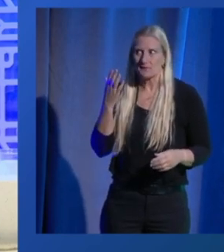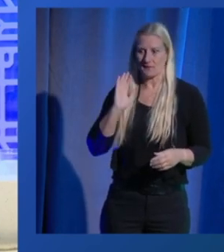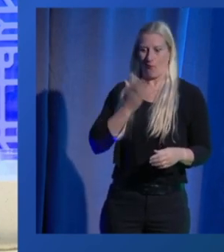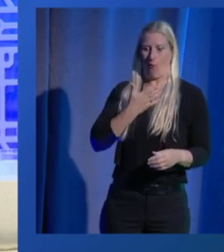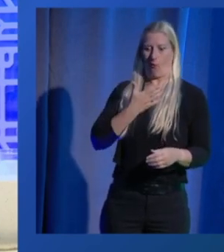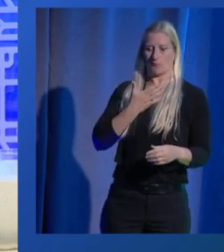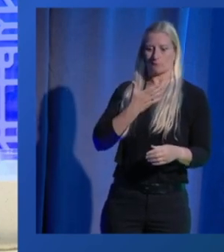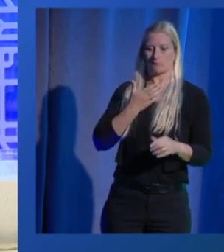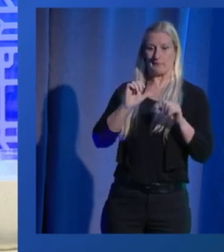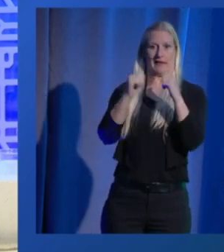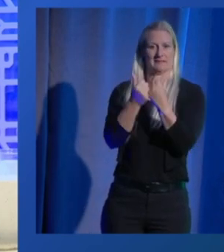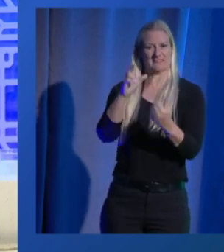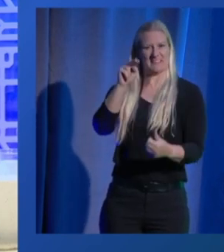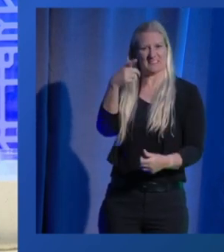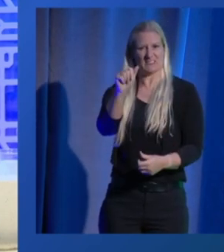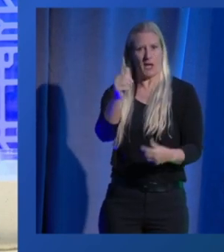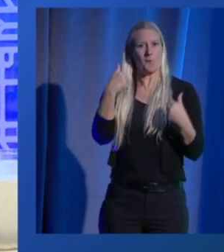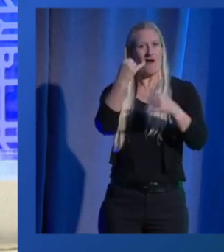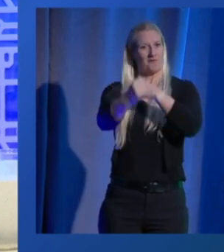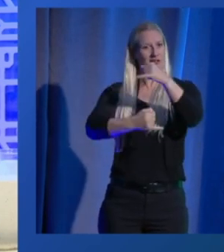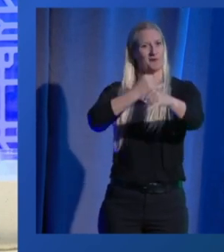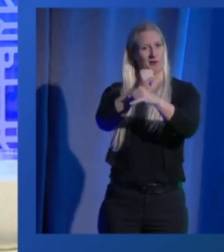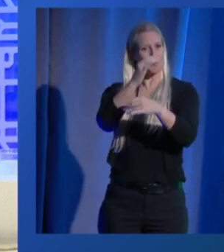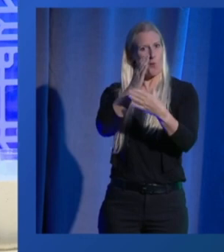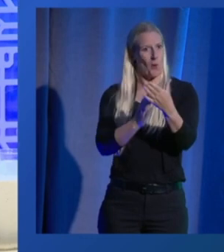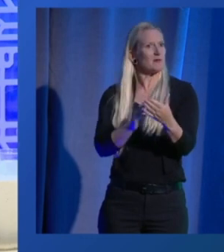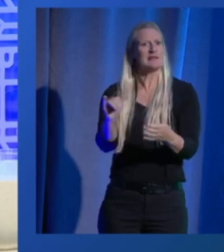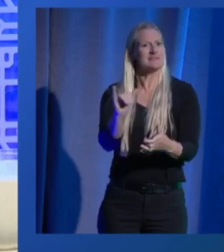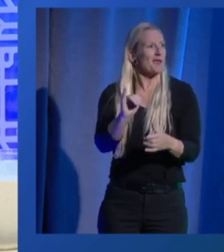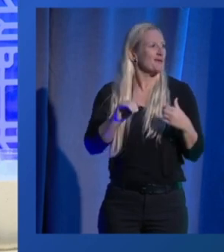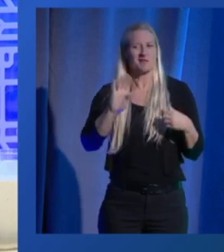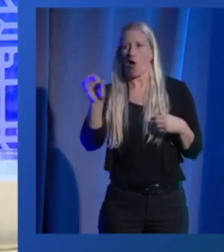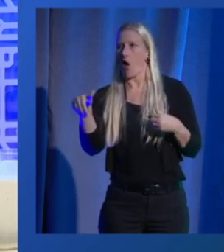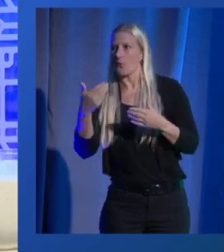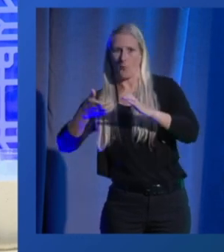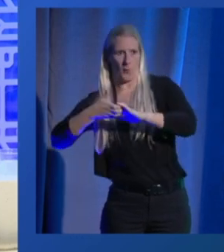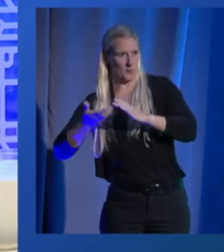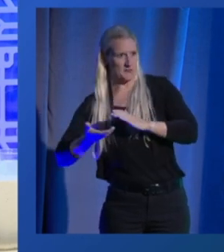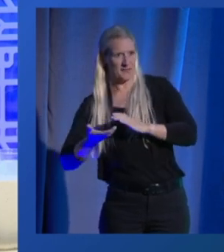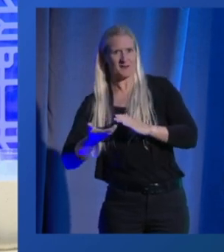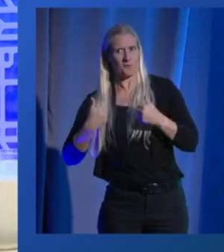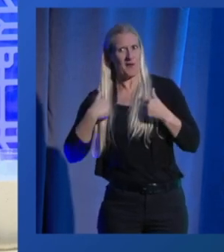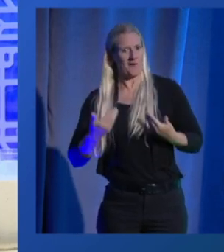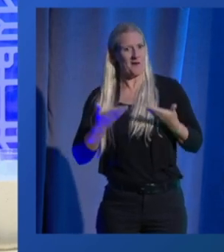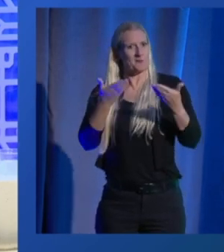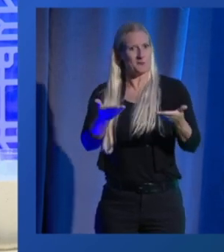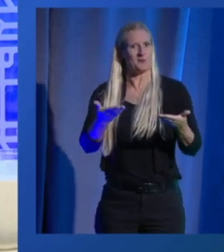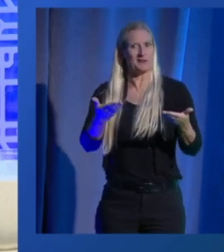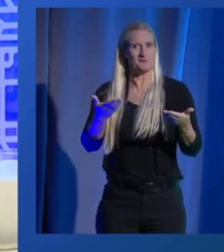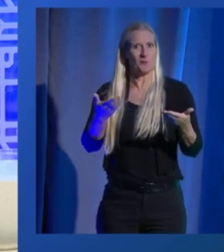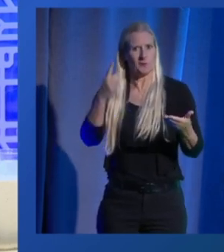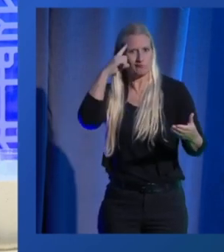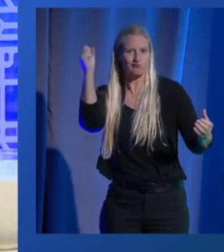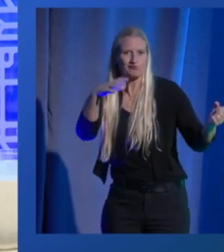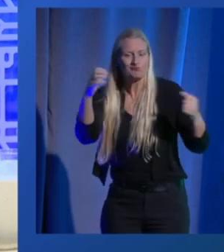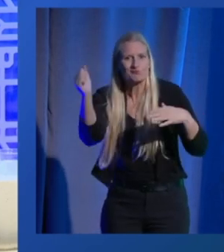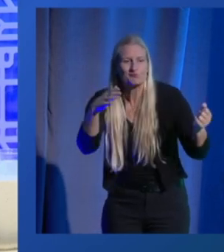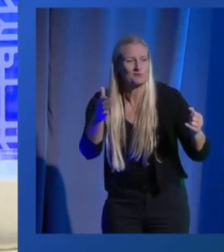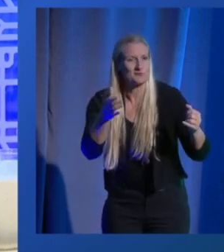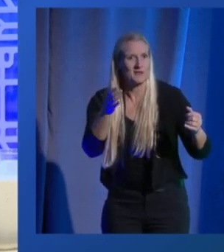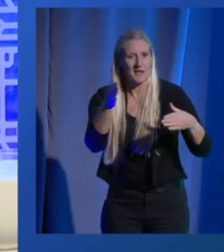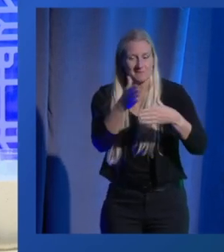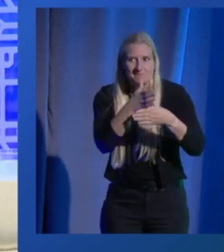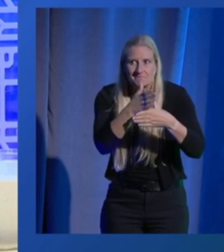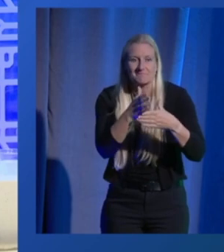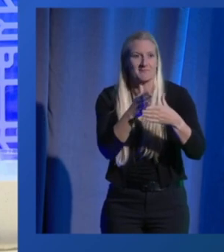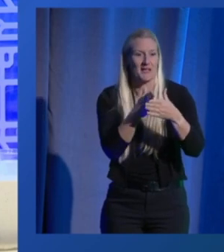has an international component just like just like our other partners here and it presents that opportunity to bring those ideas in and collaborate on them